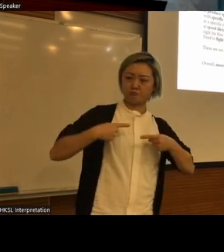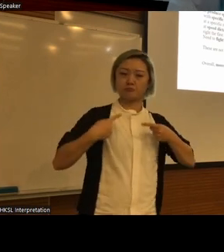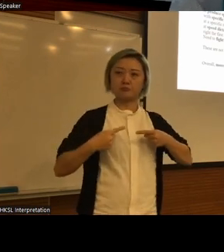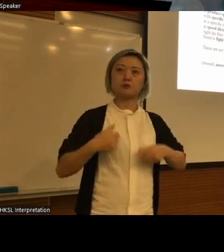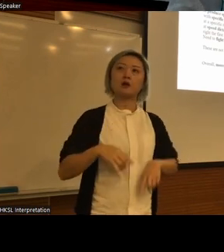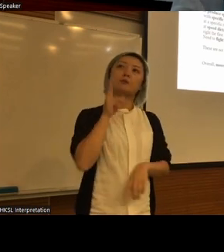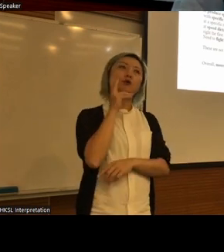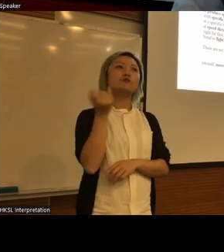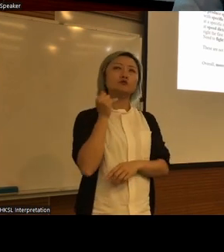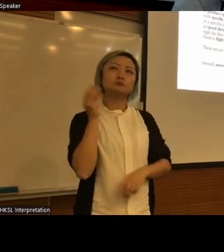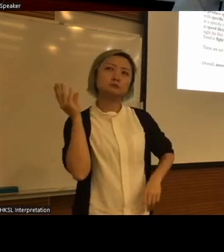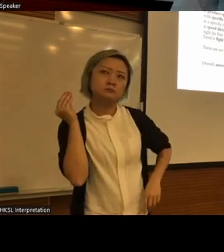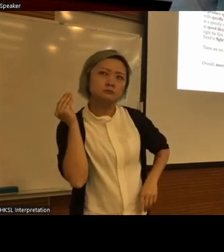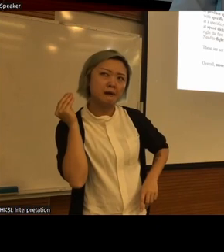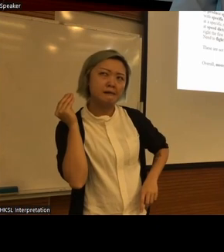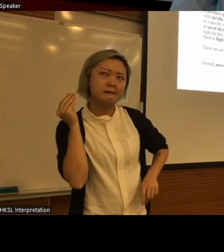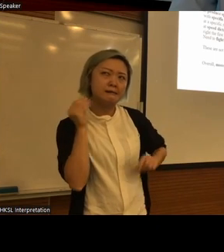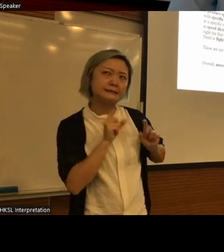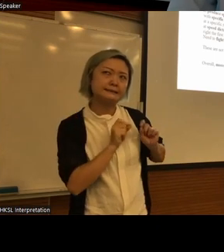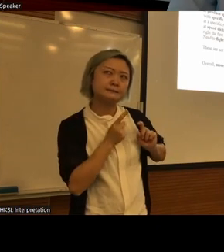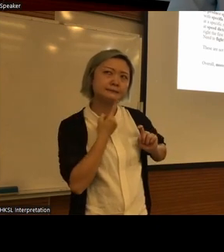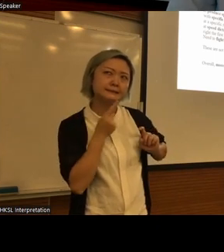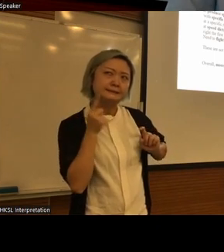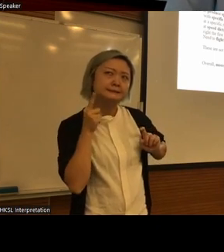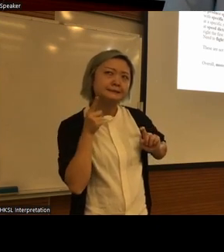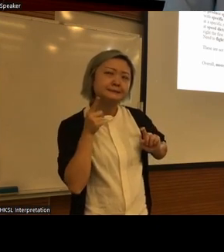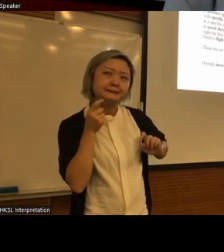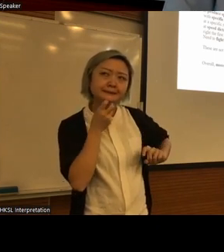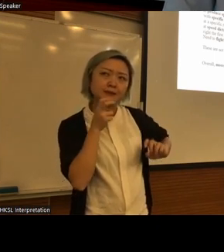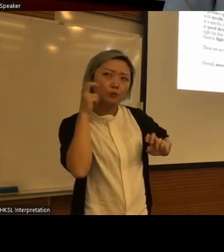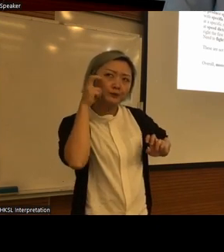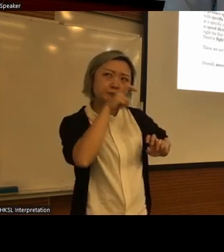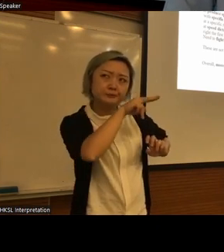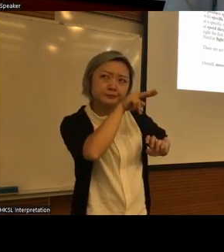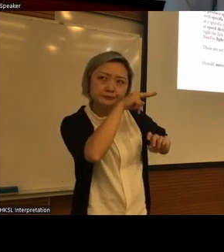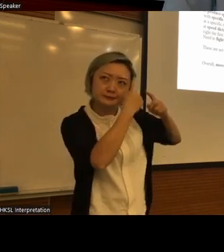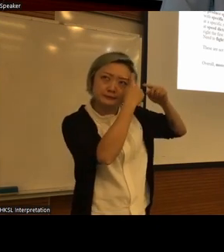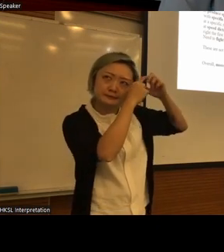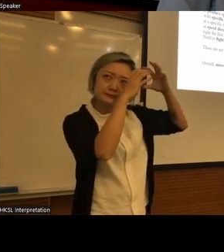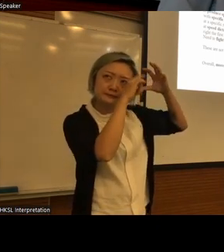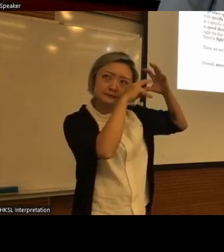to understand a word or a clause, you cannot. In everyday life, you can.